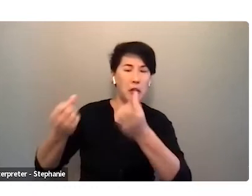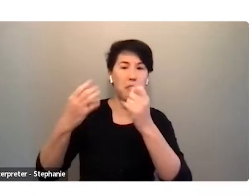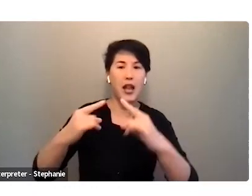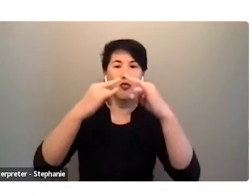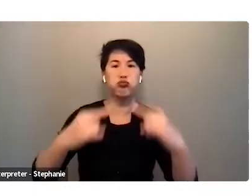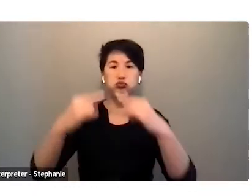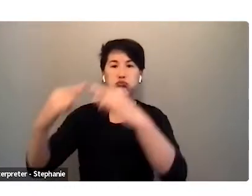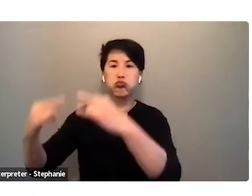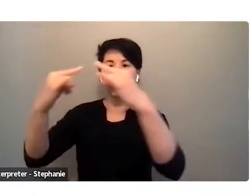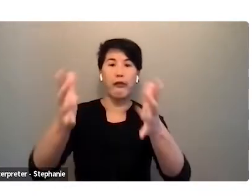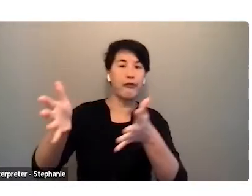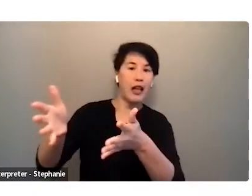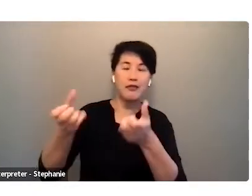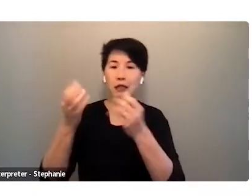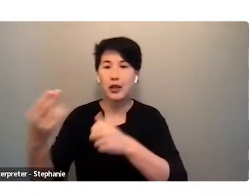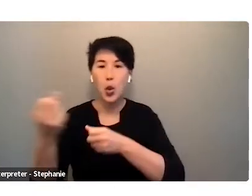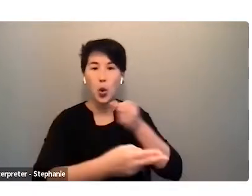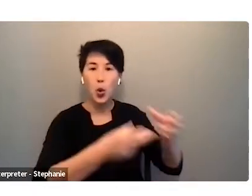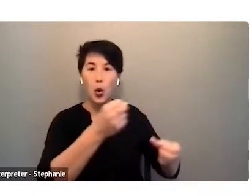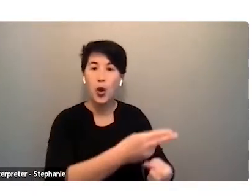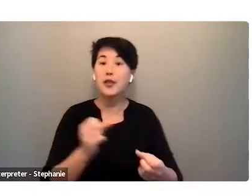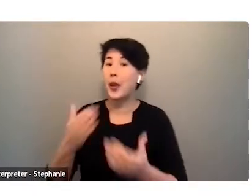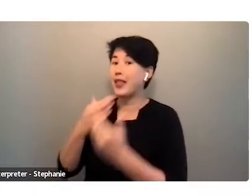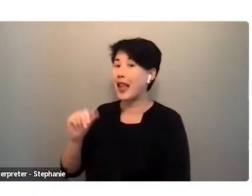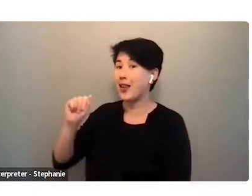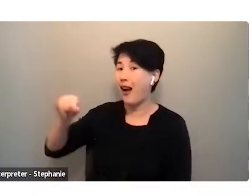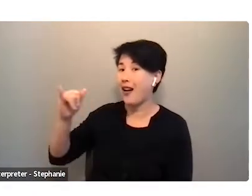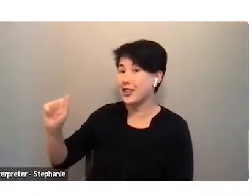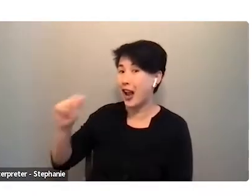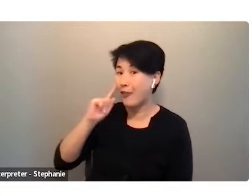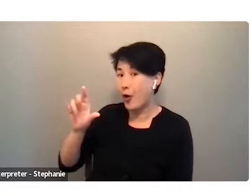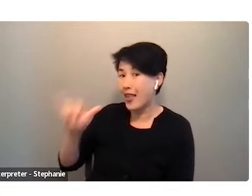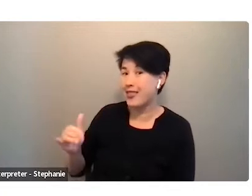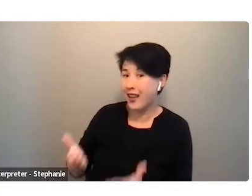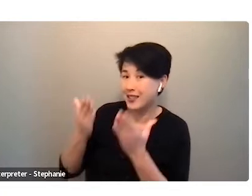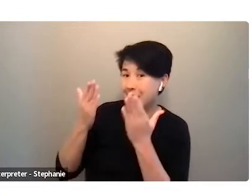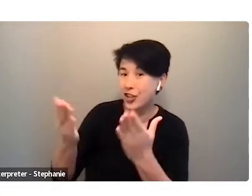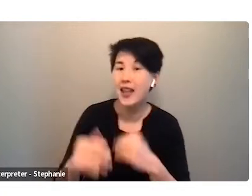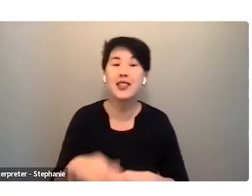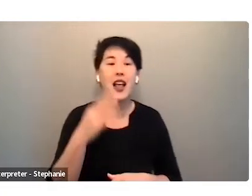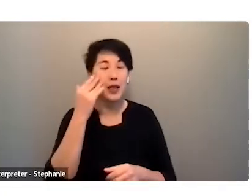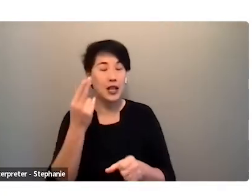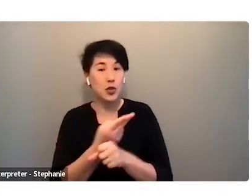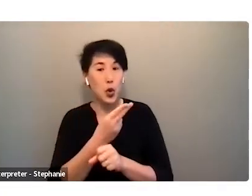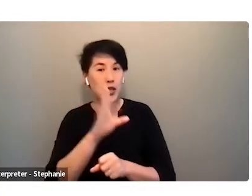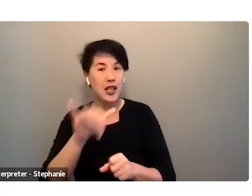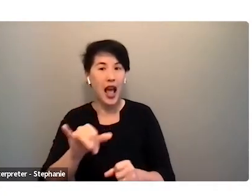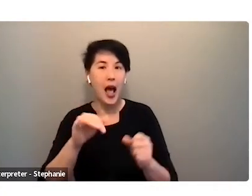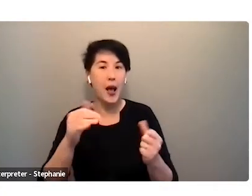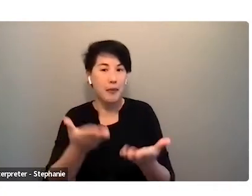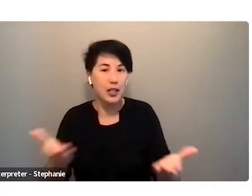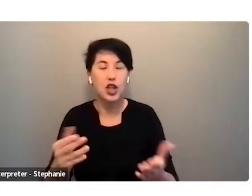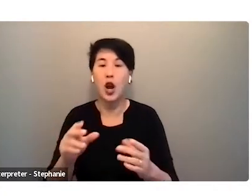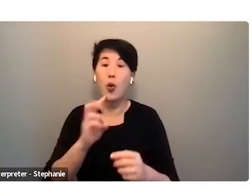to landfill. So to say thank you to Arja for the outer, because it's perfect, you know, it's exactly the right material and it's waterproof. So yeah,